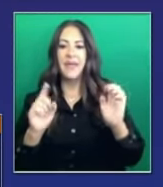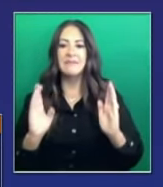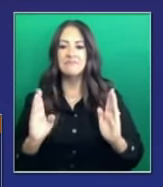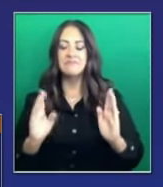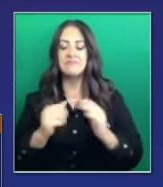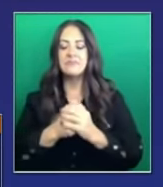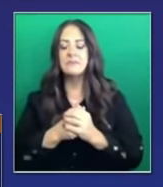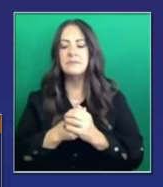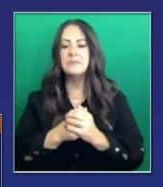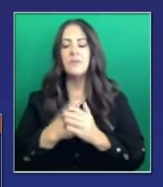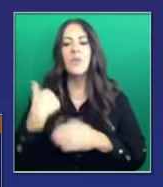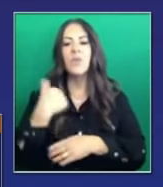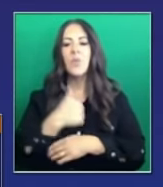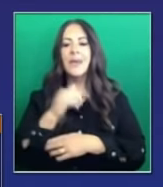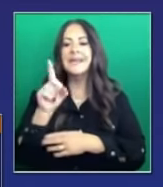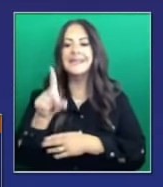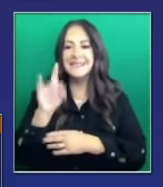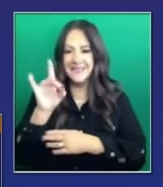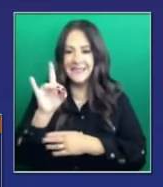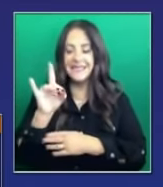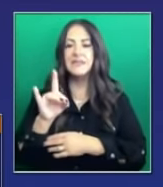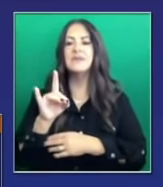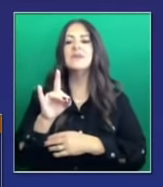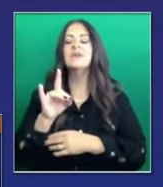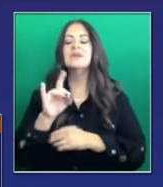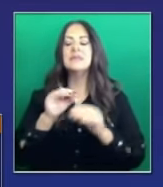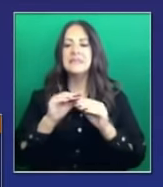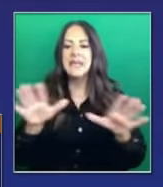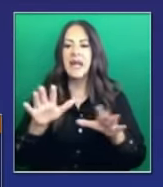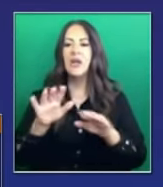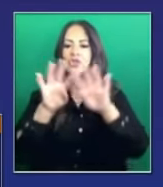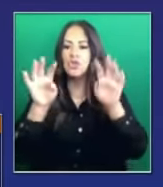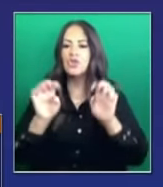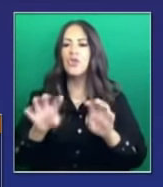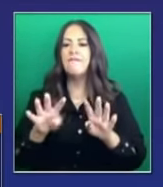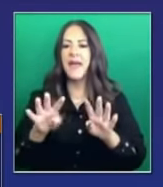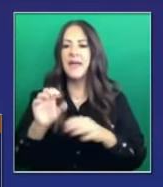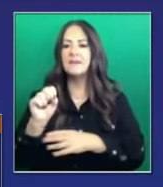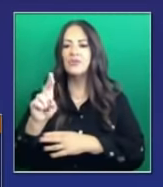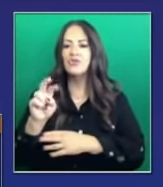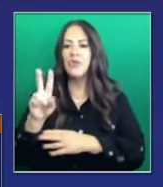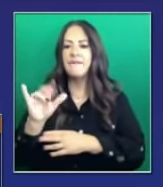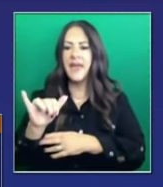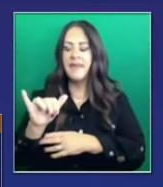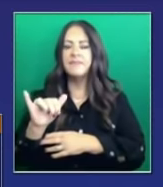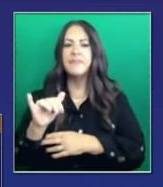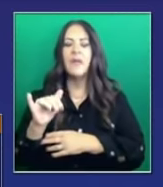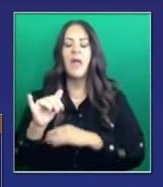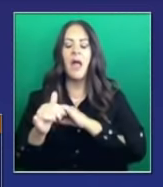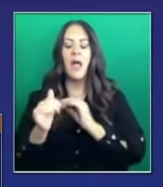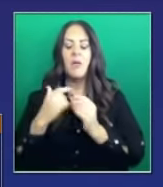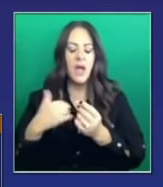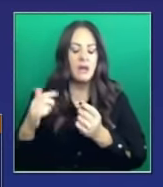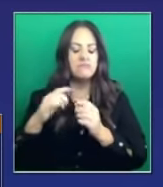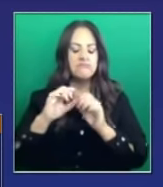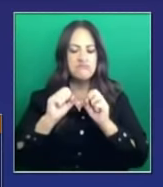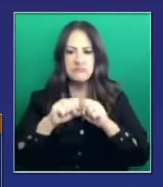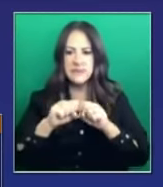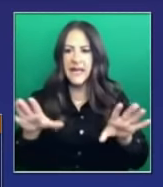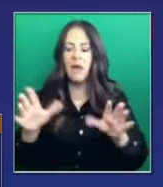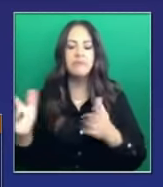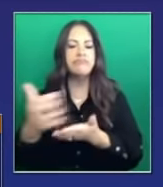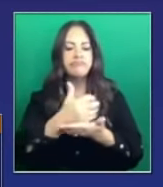survey we did in November, right before this surge, we had 21 counties in this state that